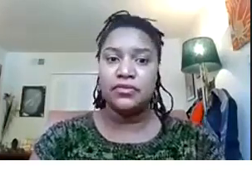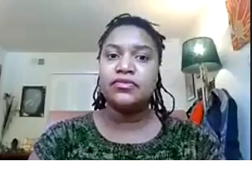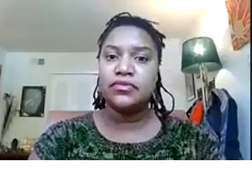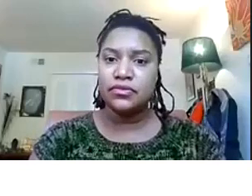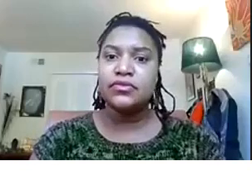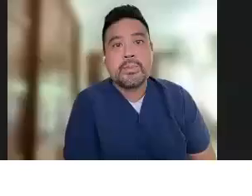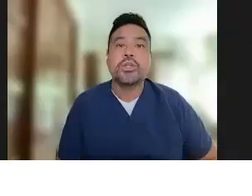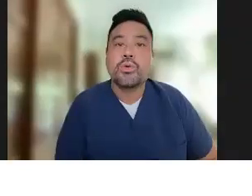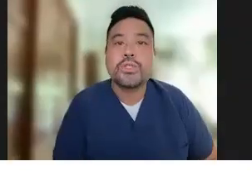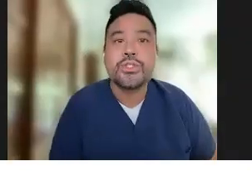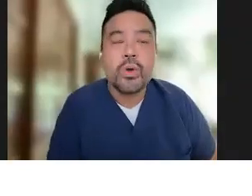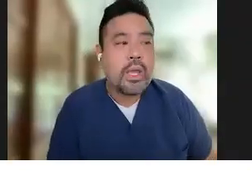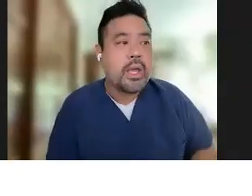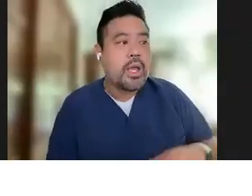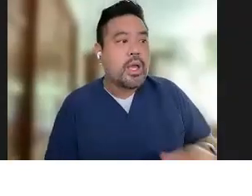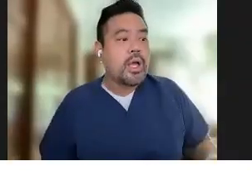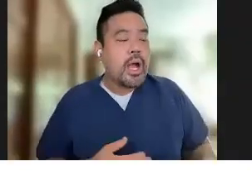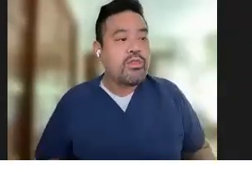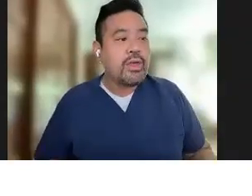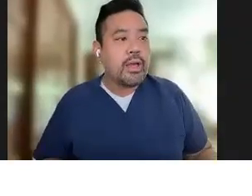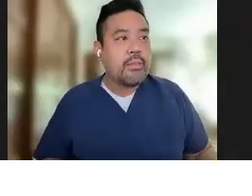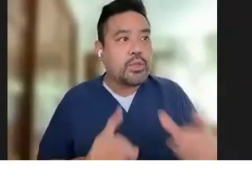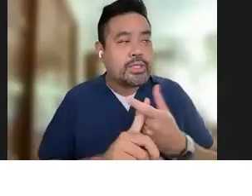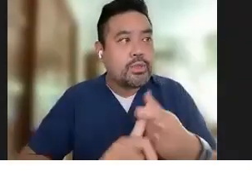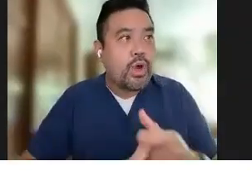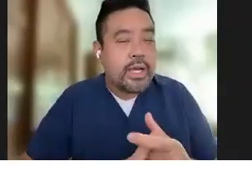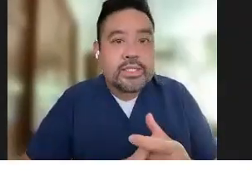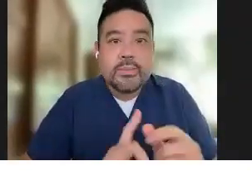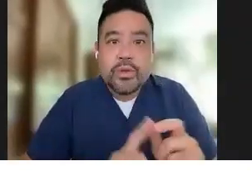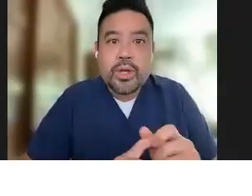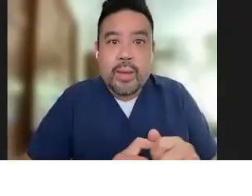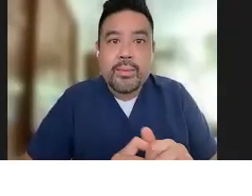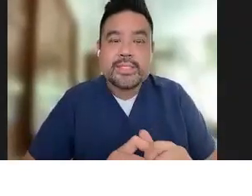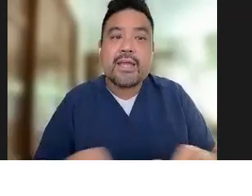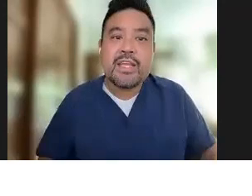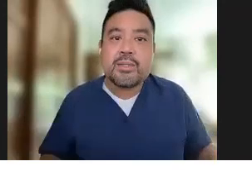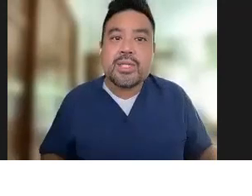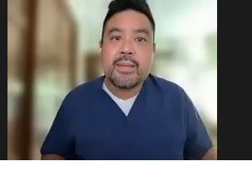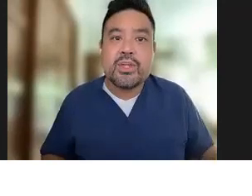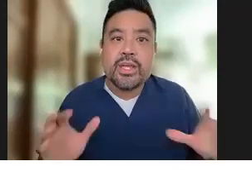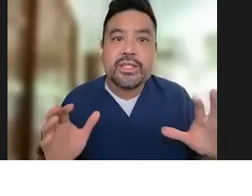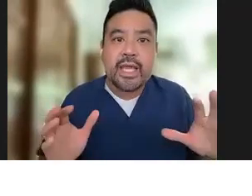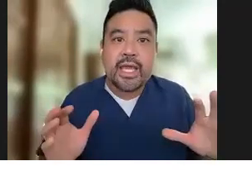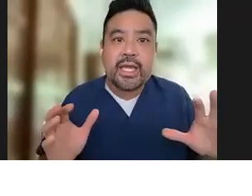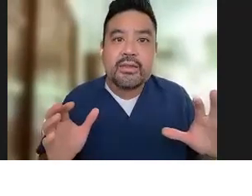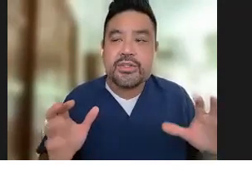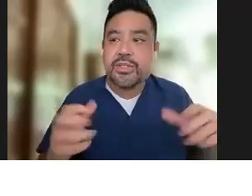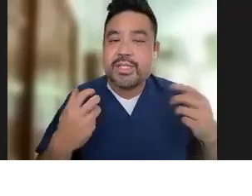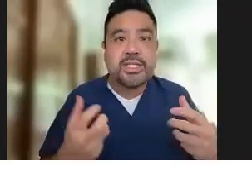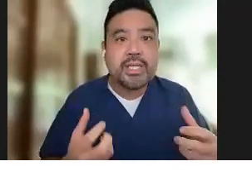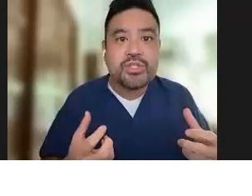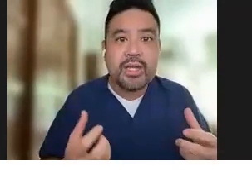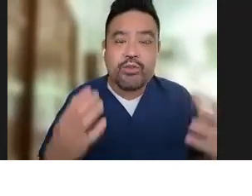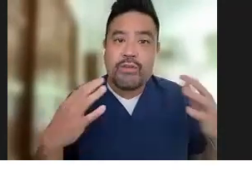vaccinated? Yeah, it's a good question. So I think, one is immunocompromised. I think sometimes